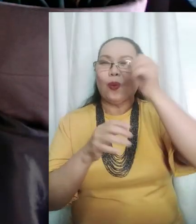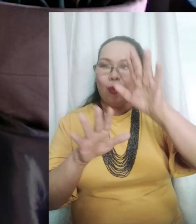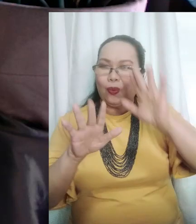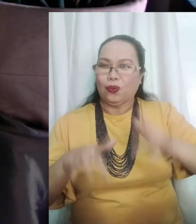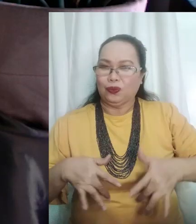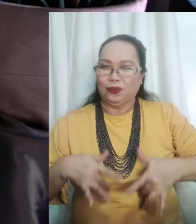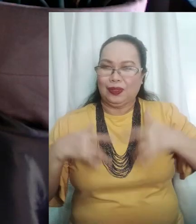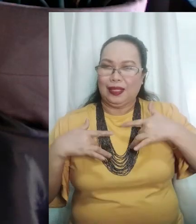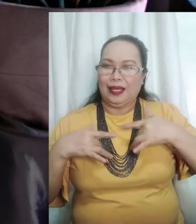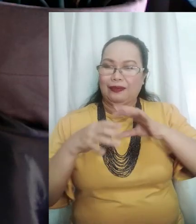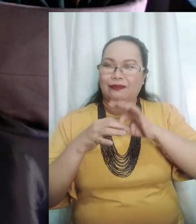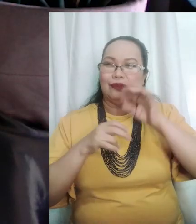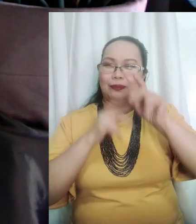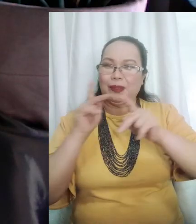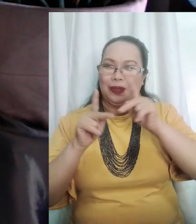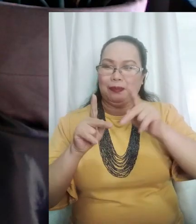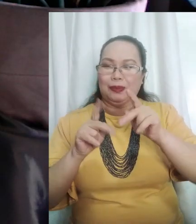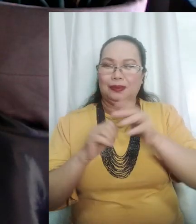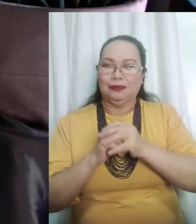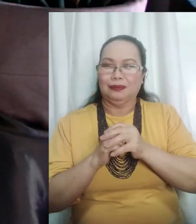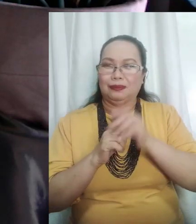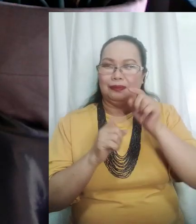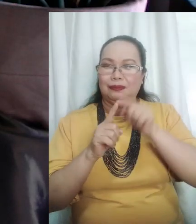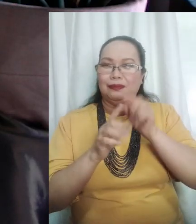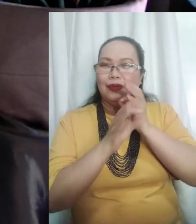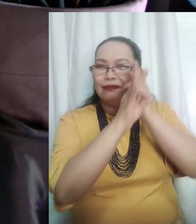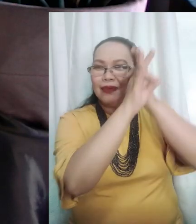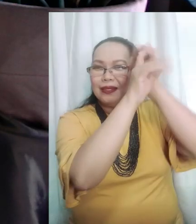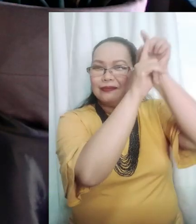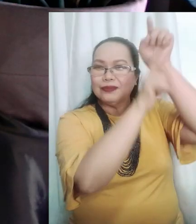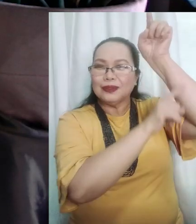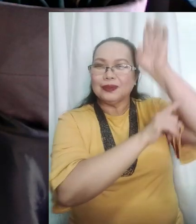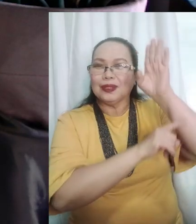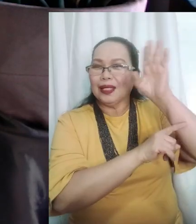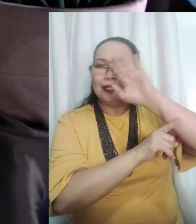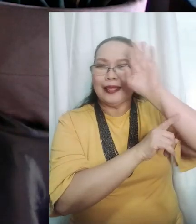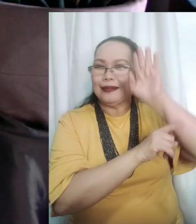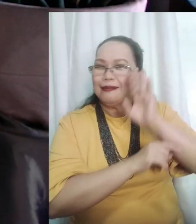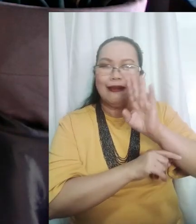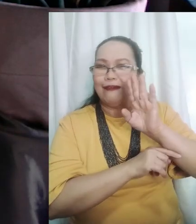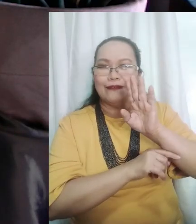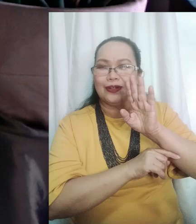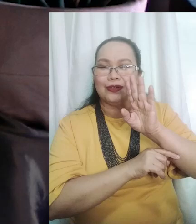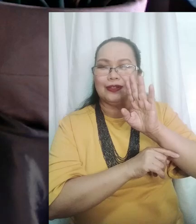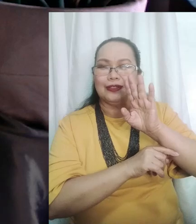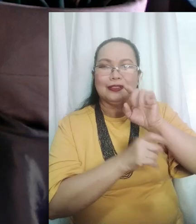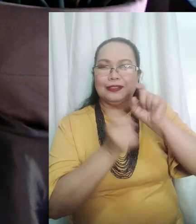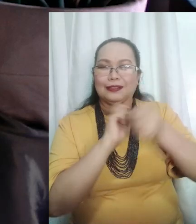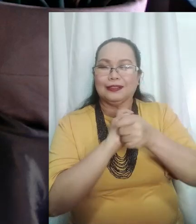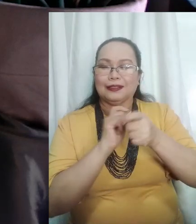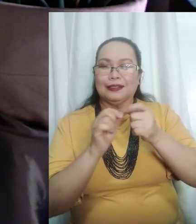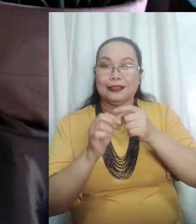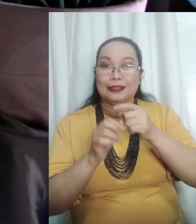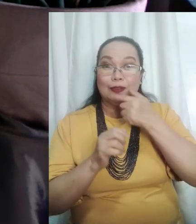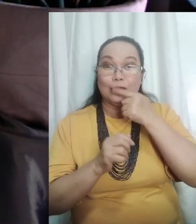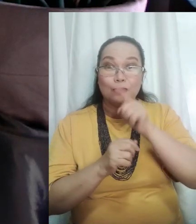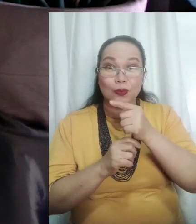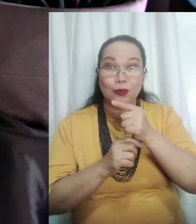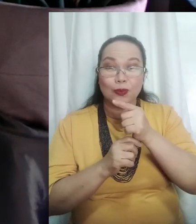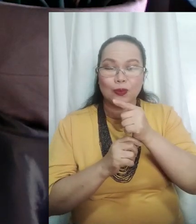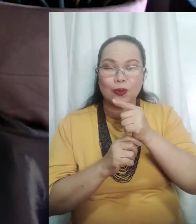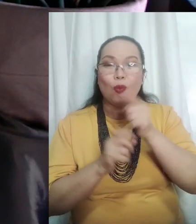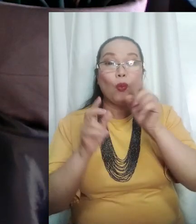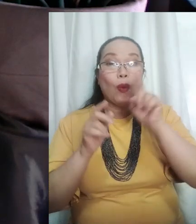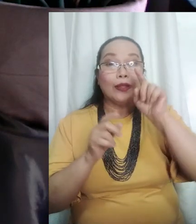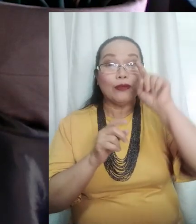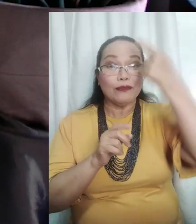their devotion to God. Remember, Jesus said the greatest commandment is to